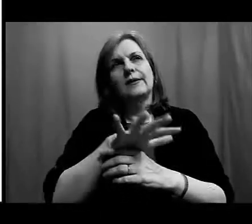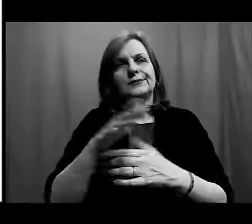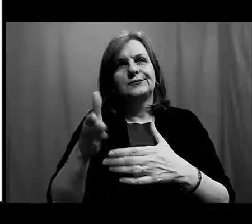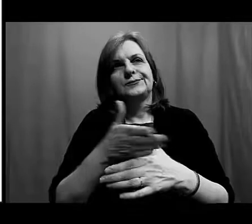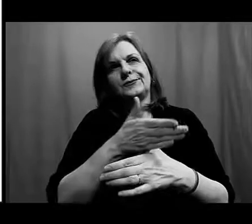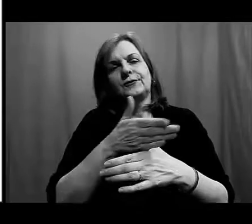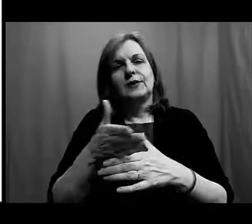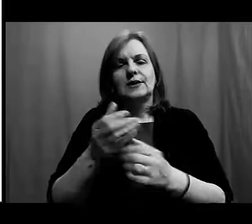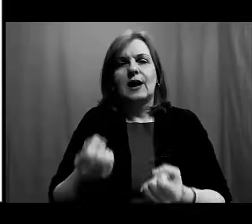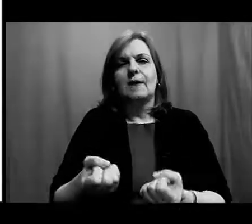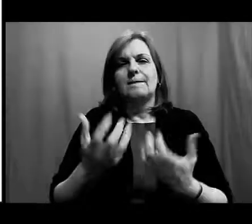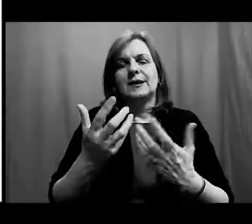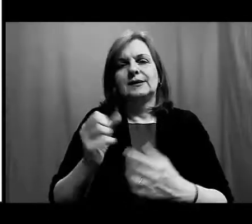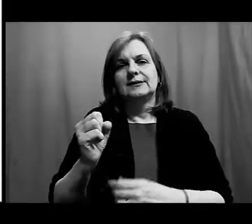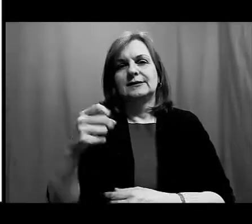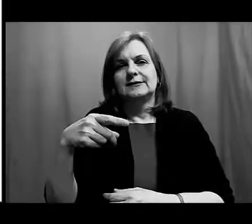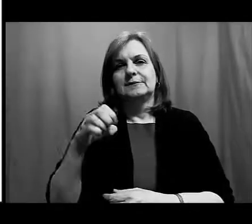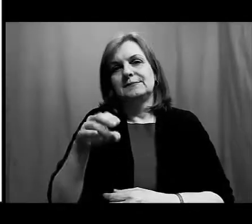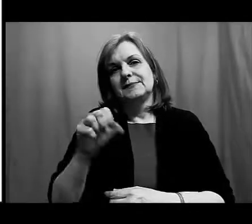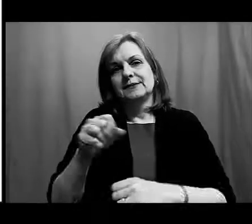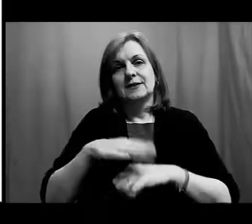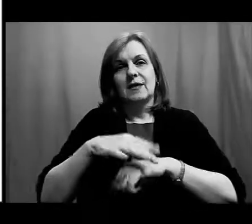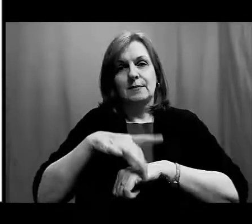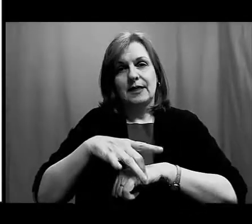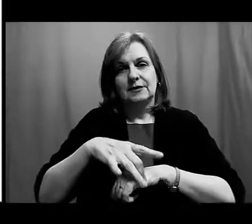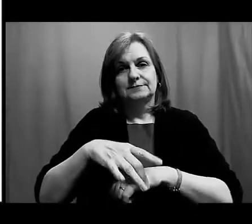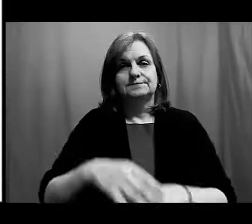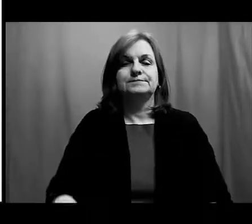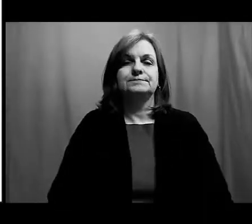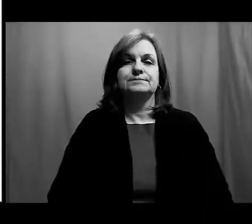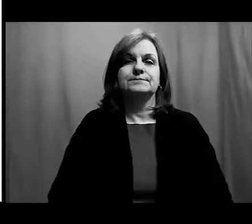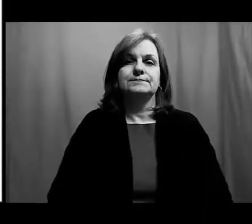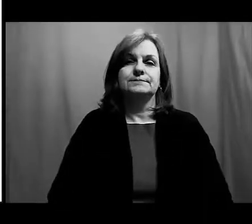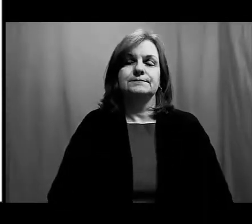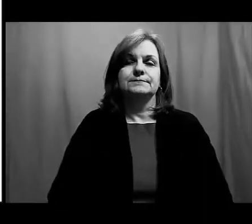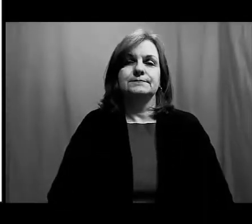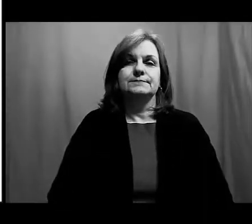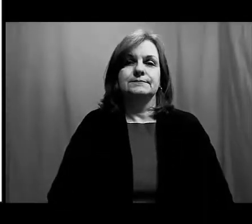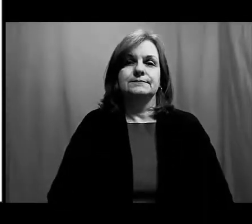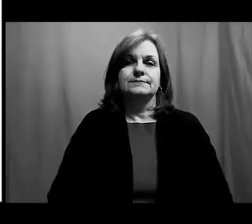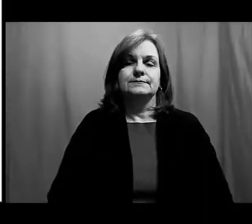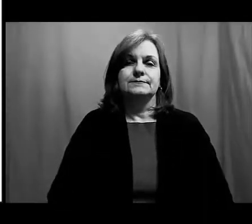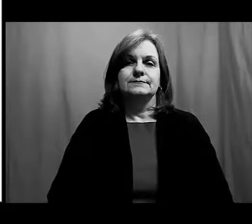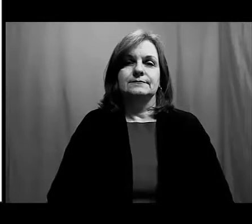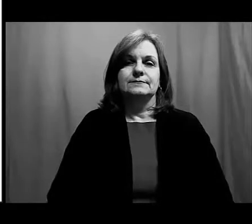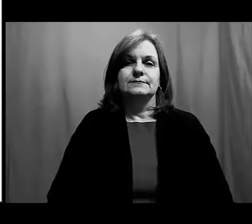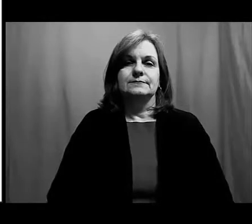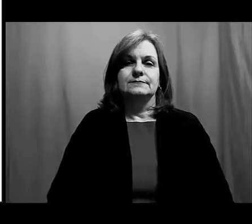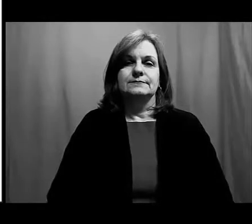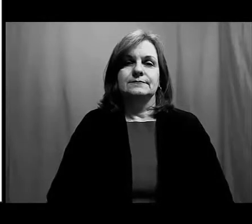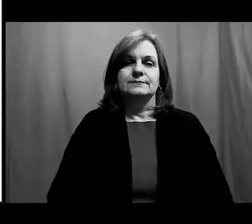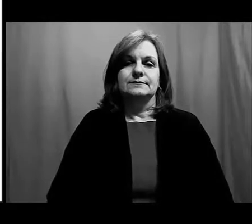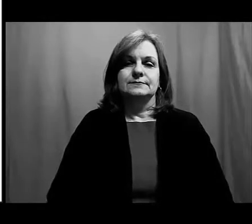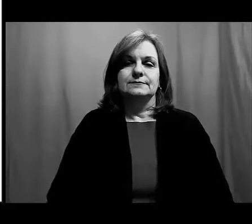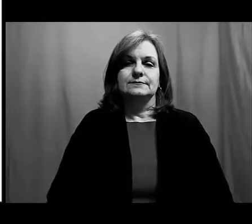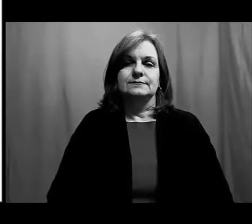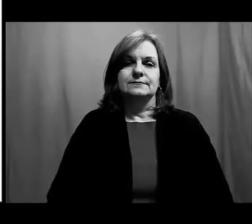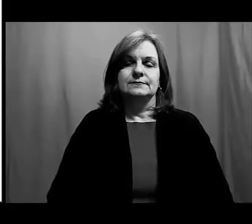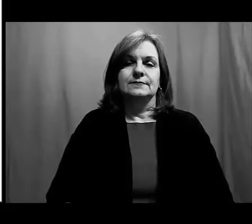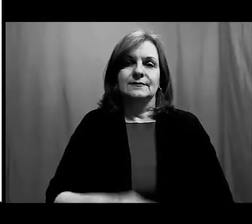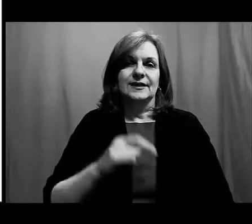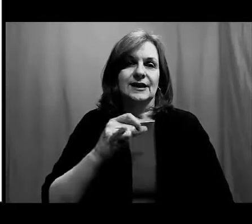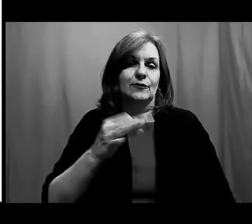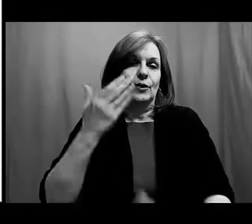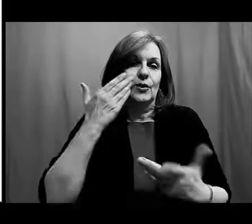us into the ballpark of what we're looking at as far as number of species on this planet. So if